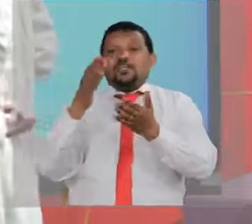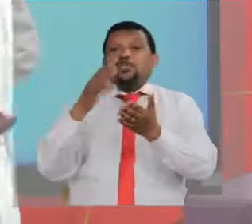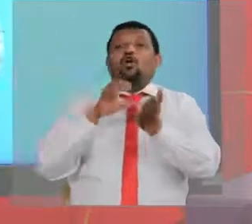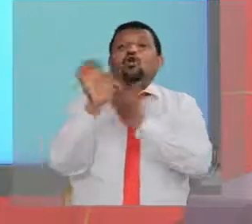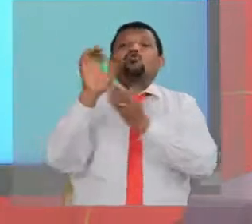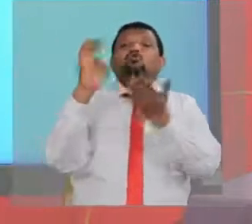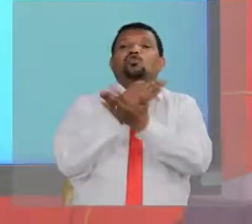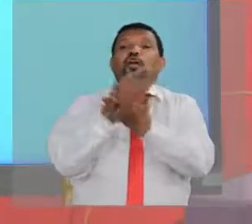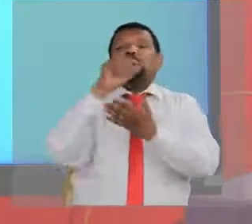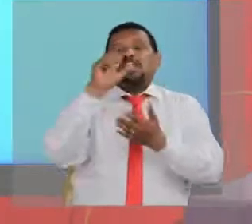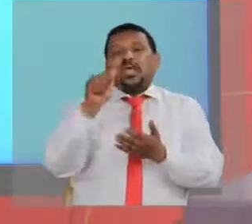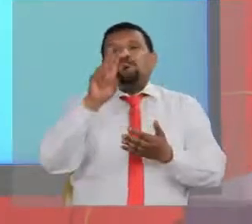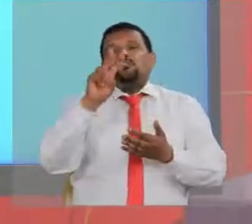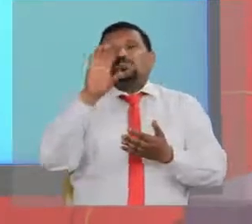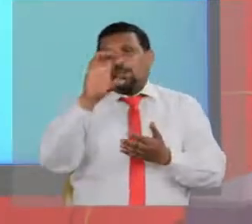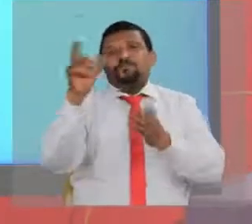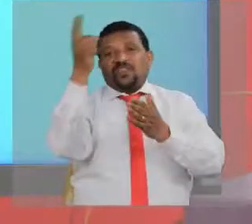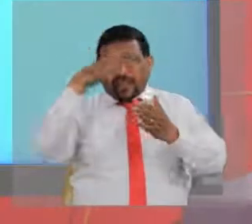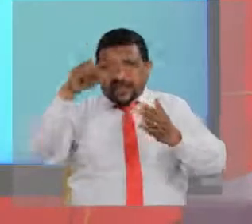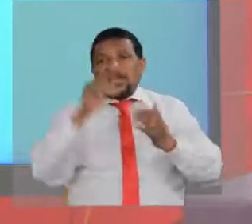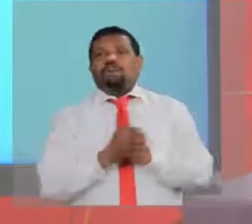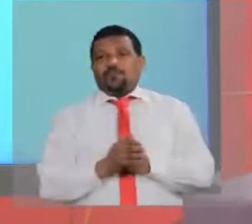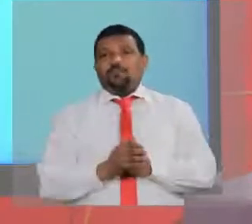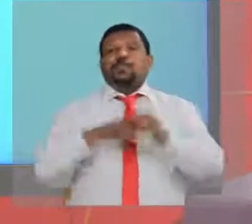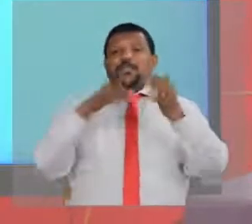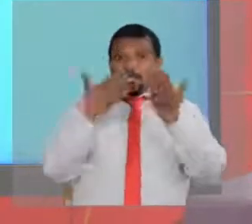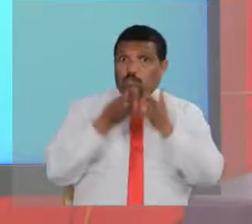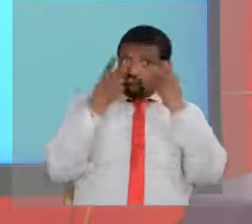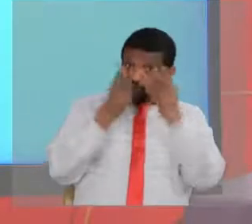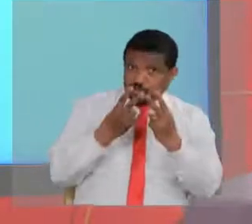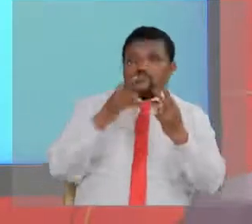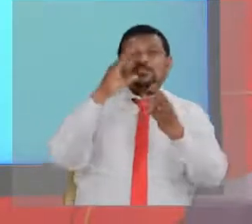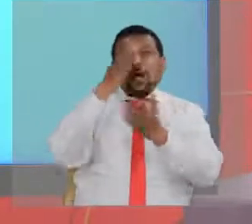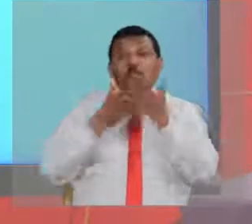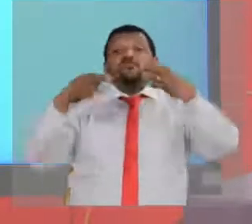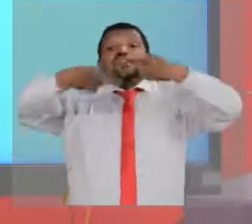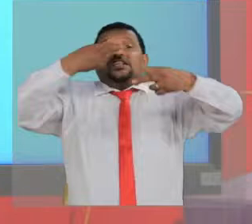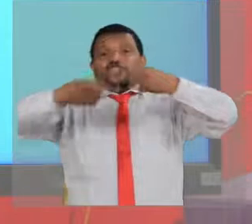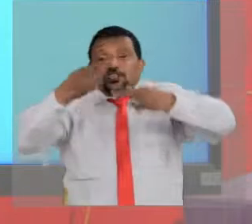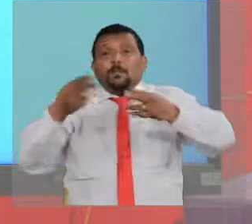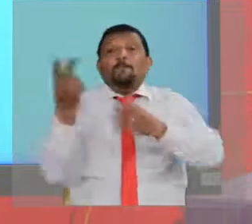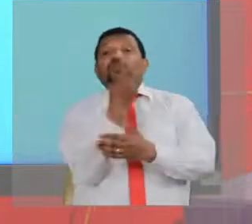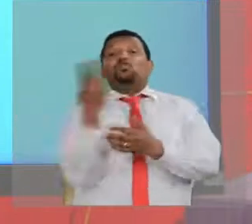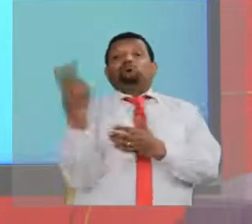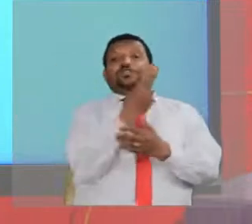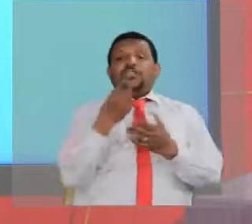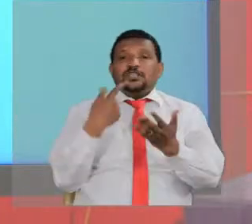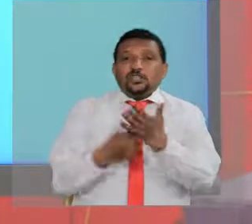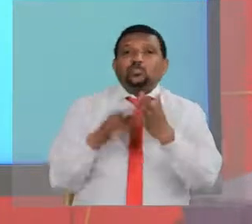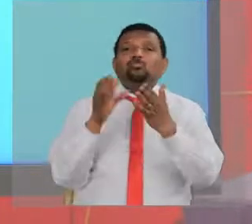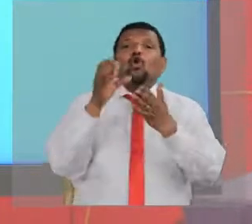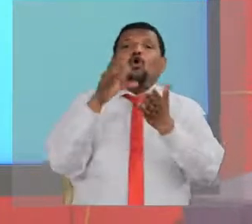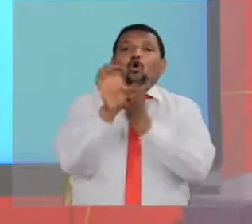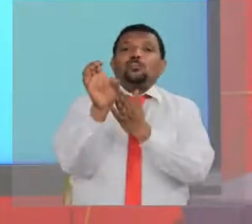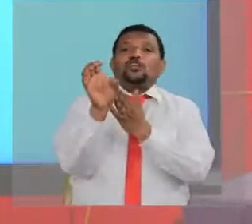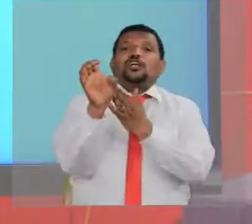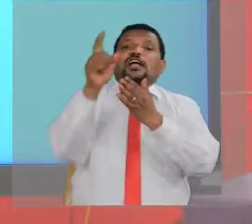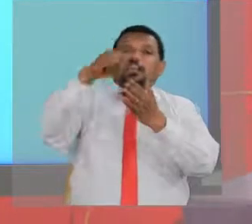curve. Now, let's see some of the relationships between these cost